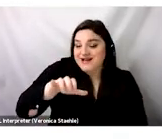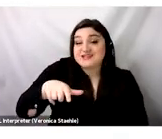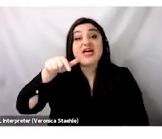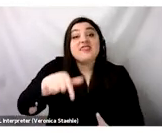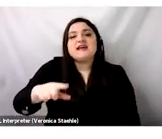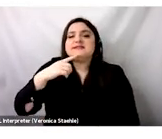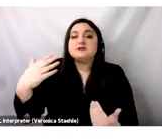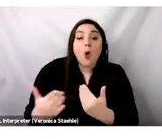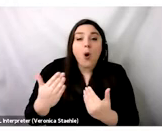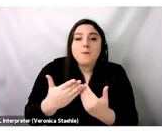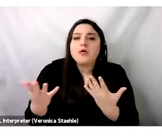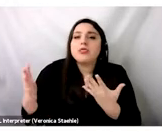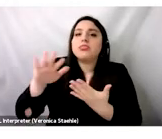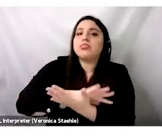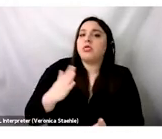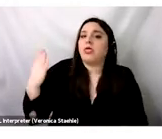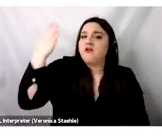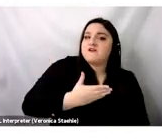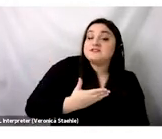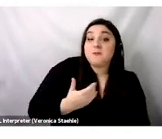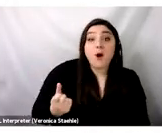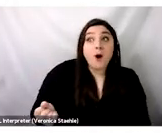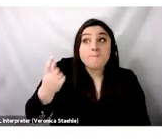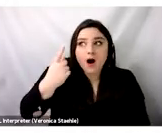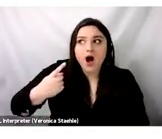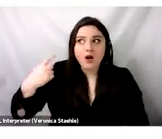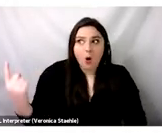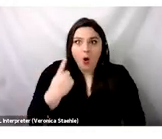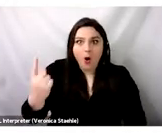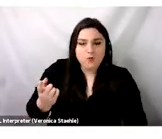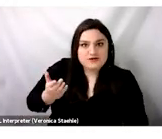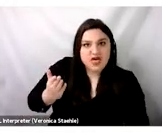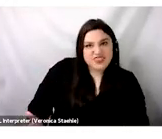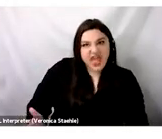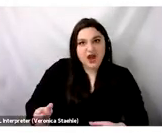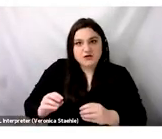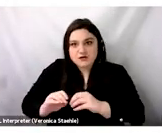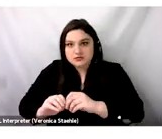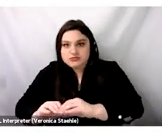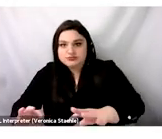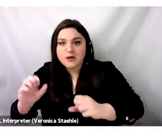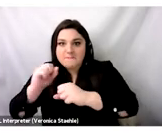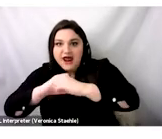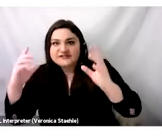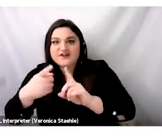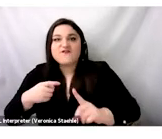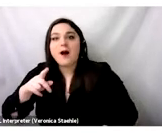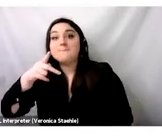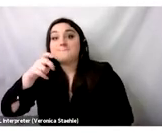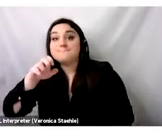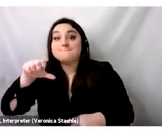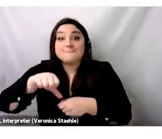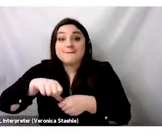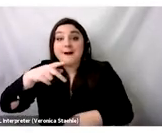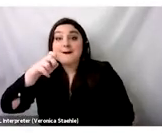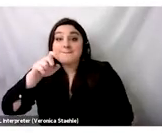yet utterly omnipresent manifestation of petrocolonialism in the 21st century. So we're going to